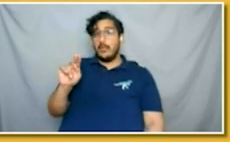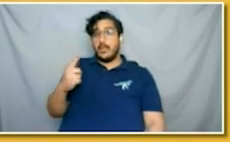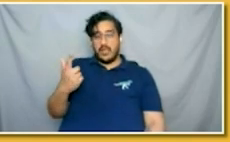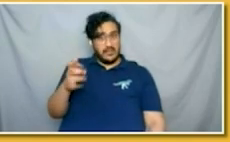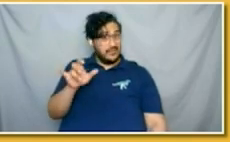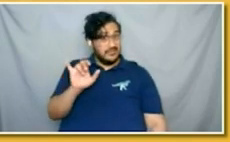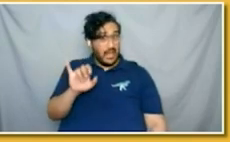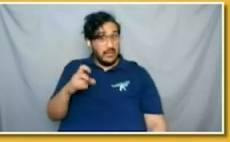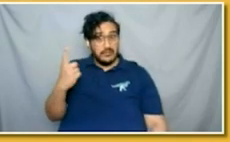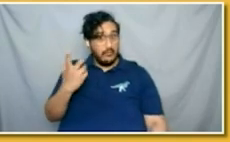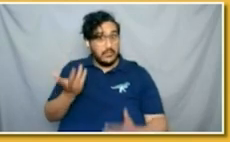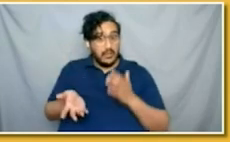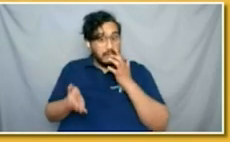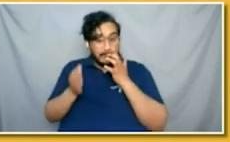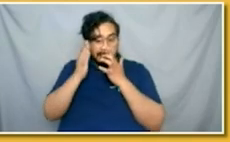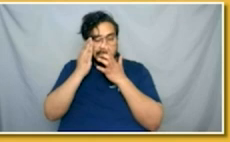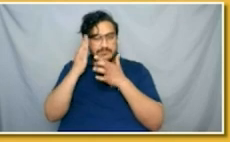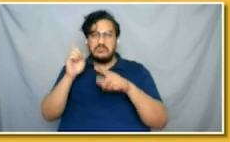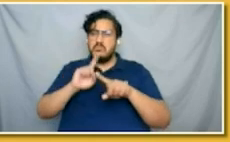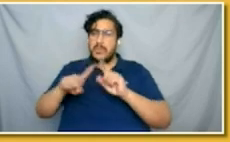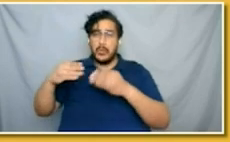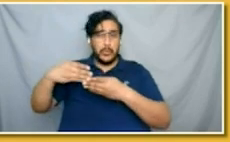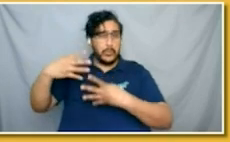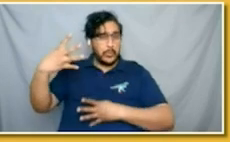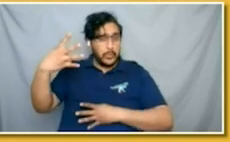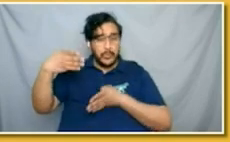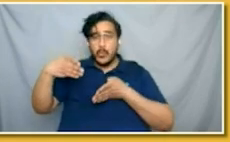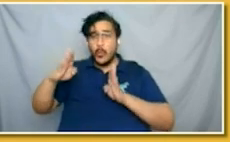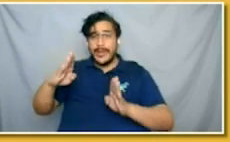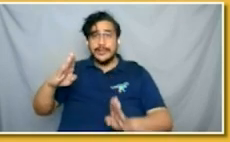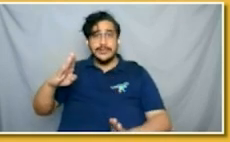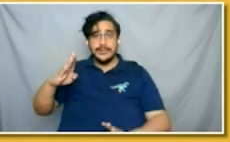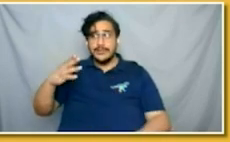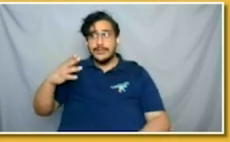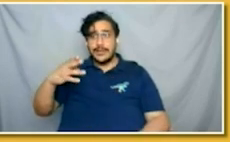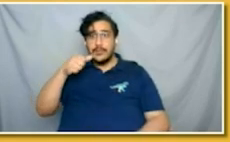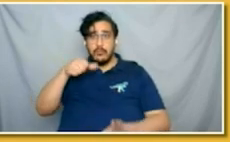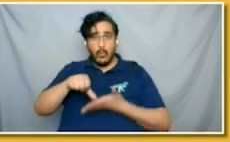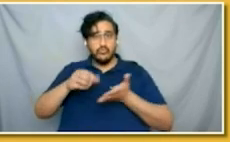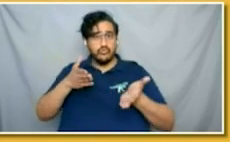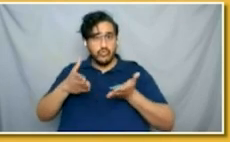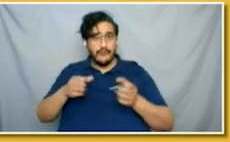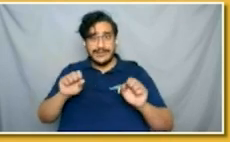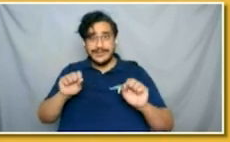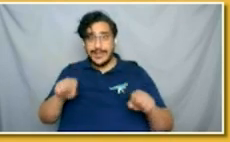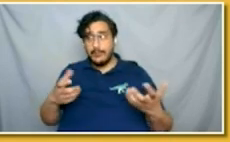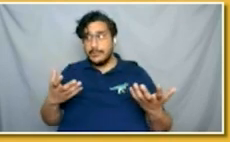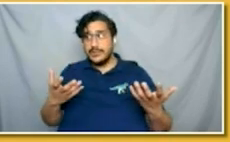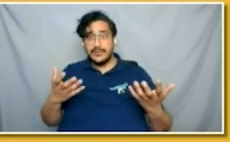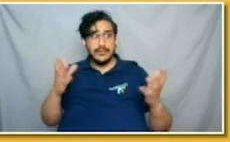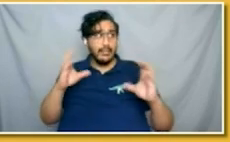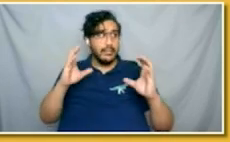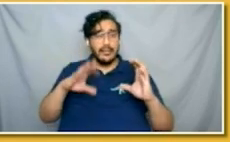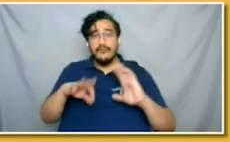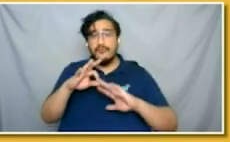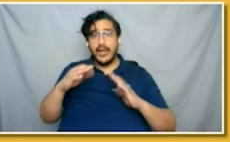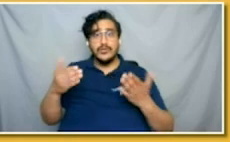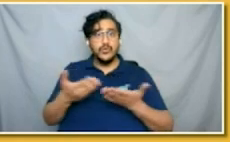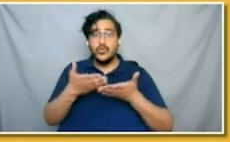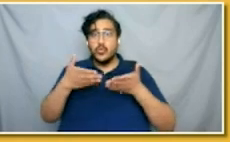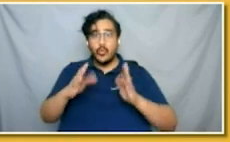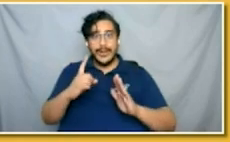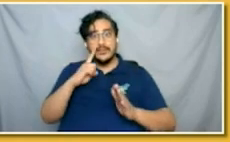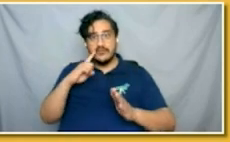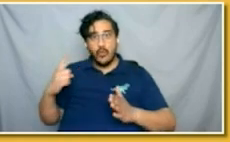ways that the Postal Service could have been, you know, finding new ways to make revenue.